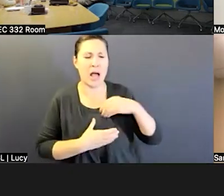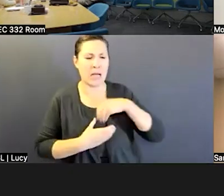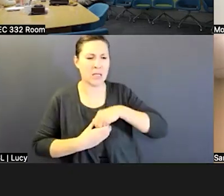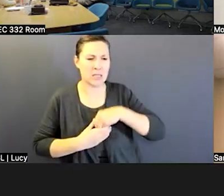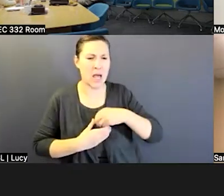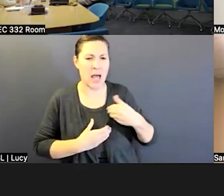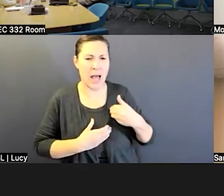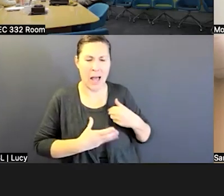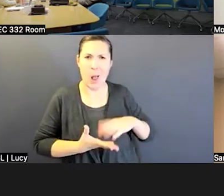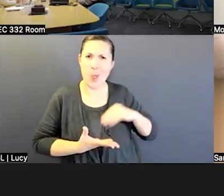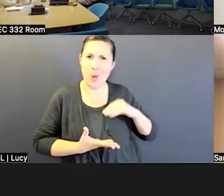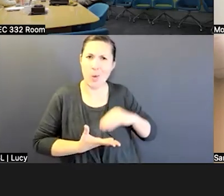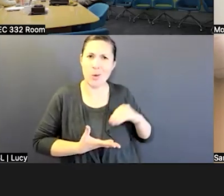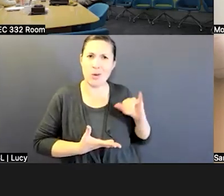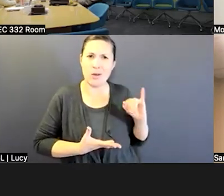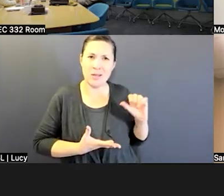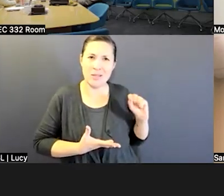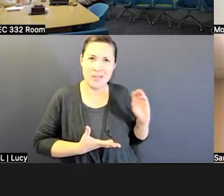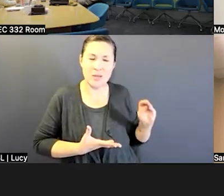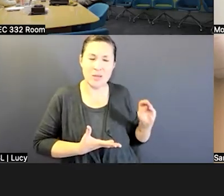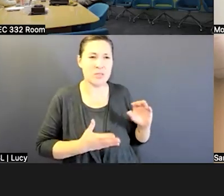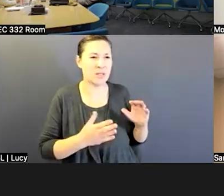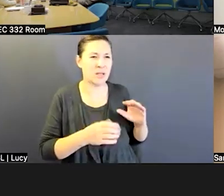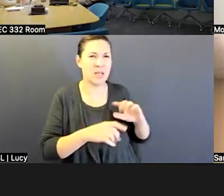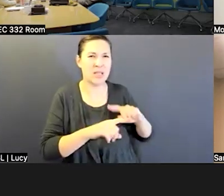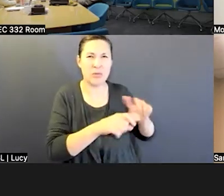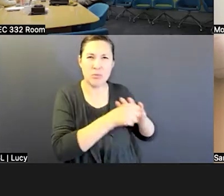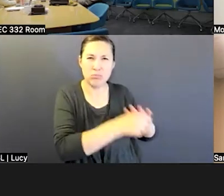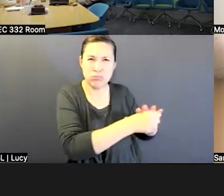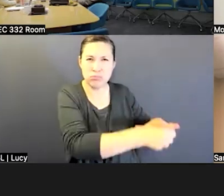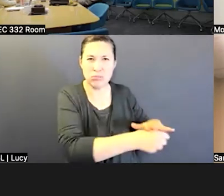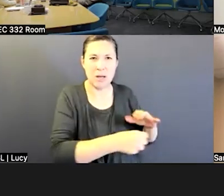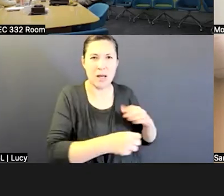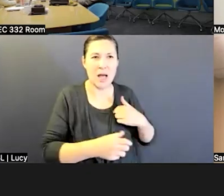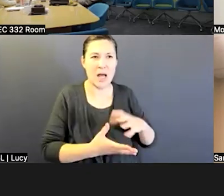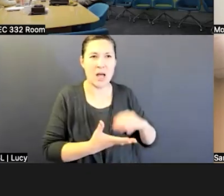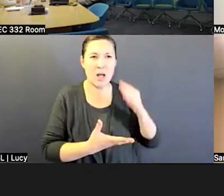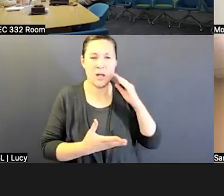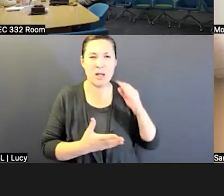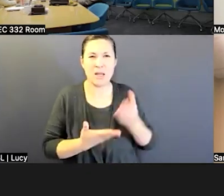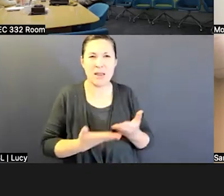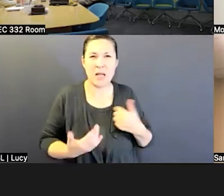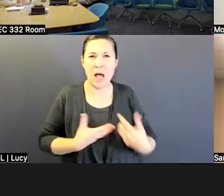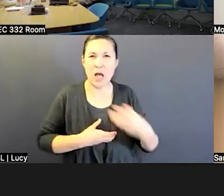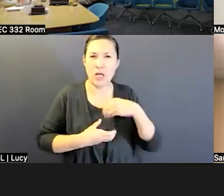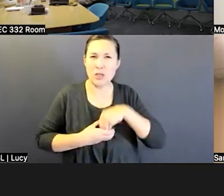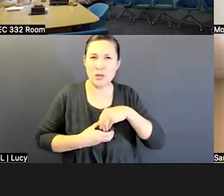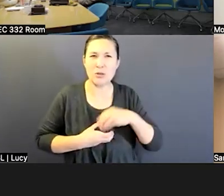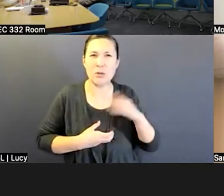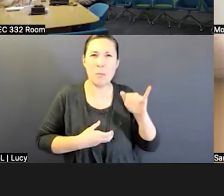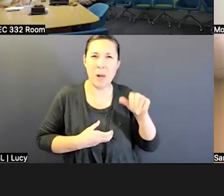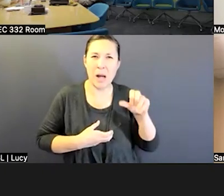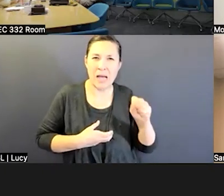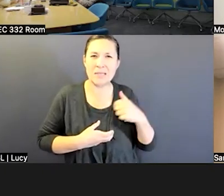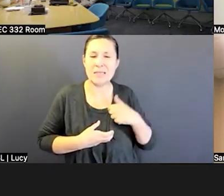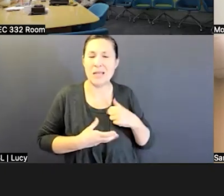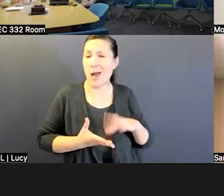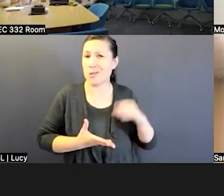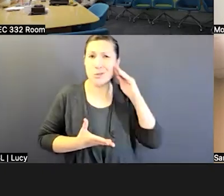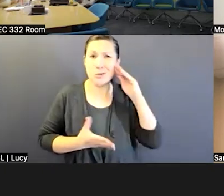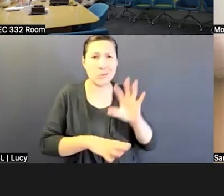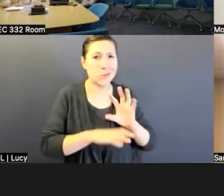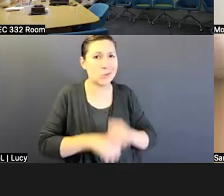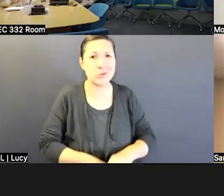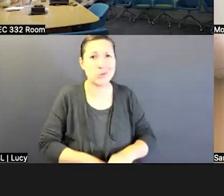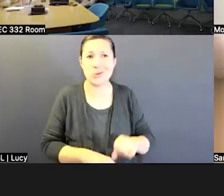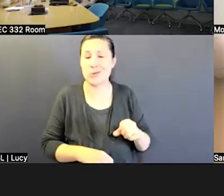that exists, but is there because it's like internalized biases. It's just that, Ableism or